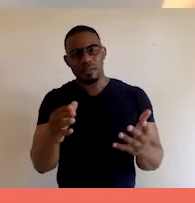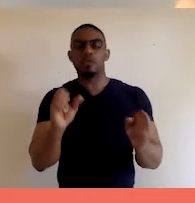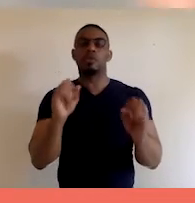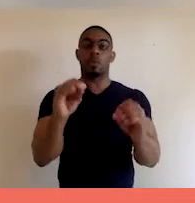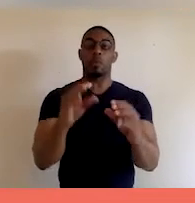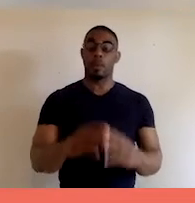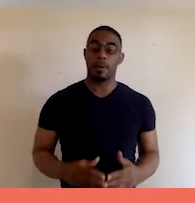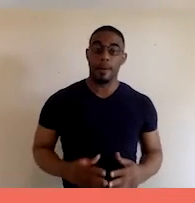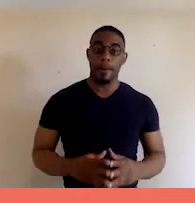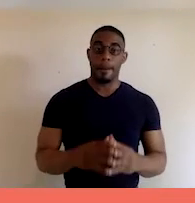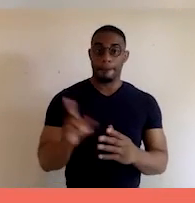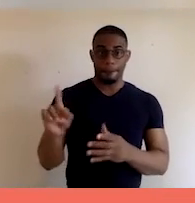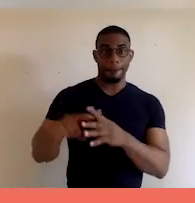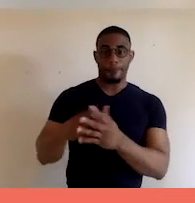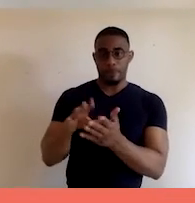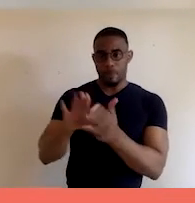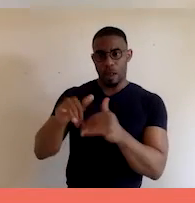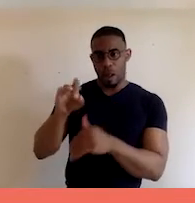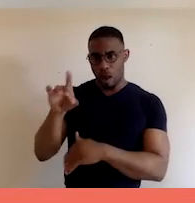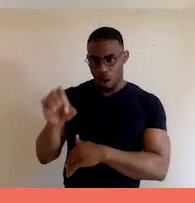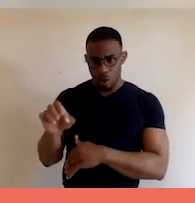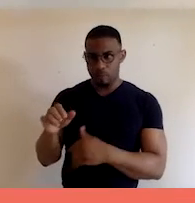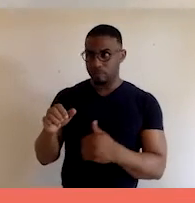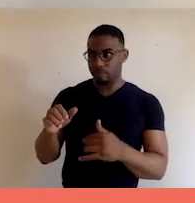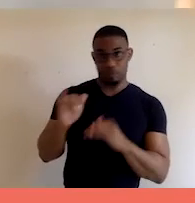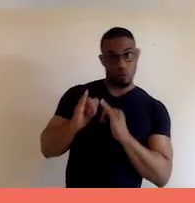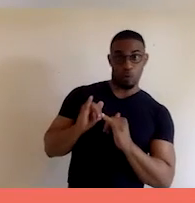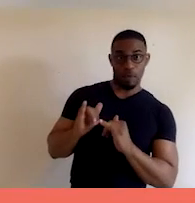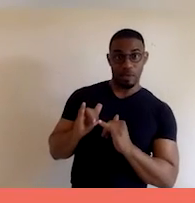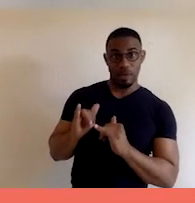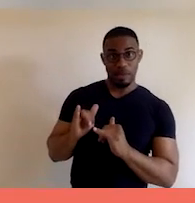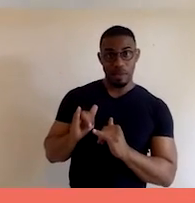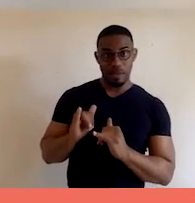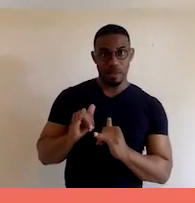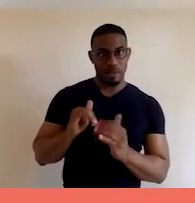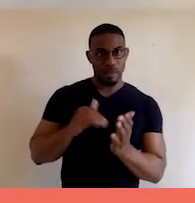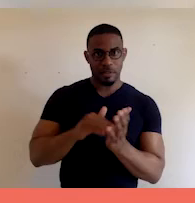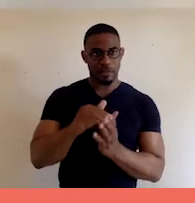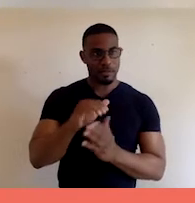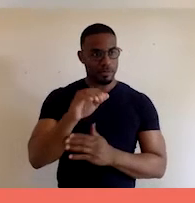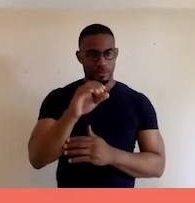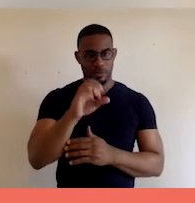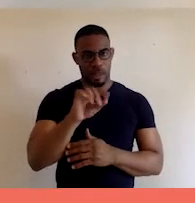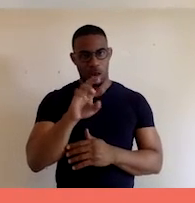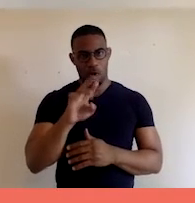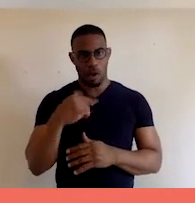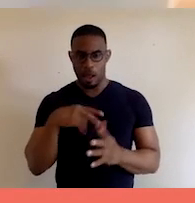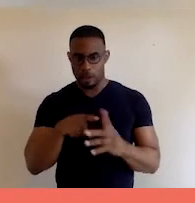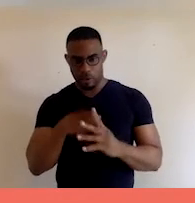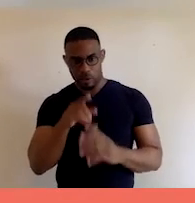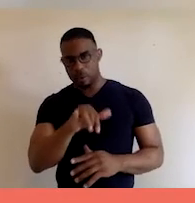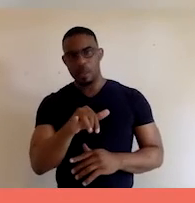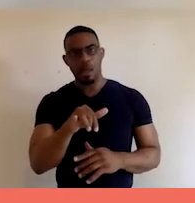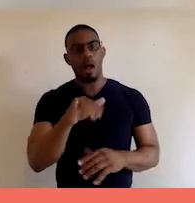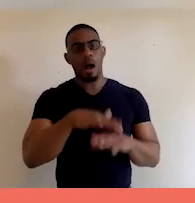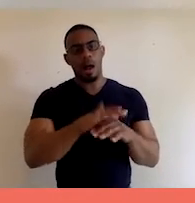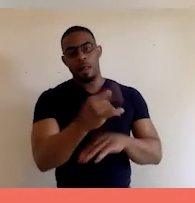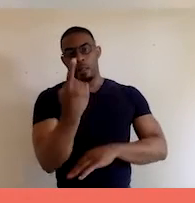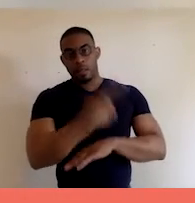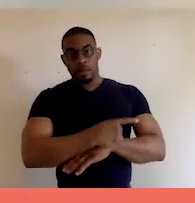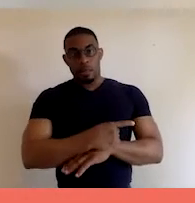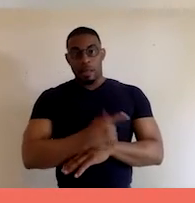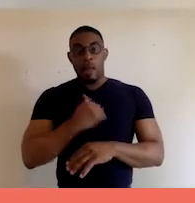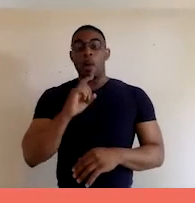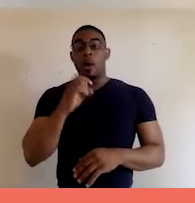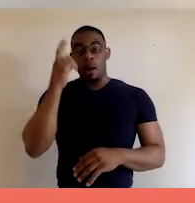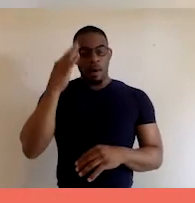So he starts learning how to code, and so do I. And I get on freecodecamp.org, and that's exactly where I started. And on that day, and the